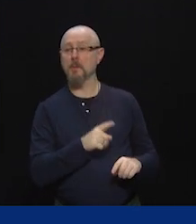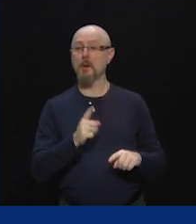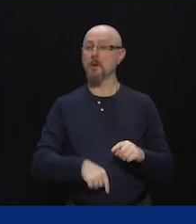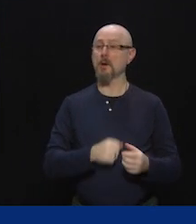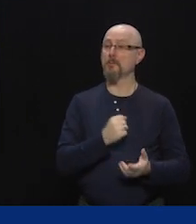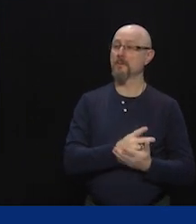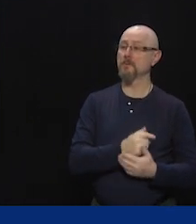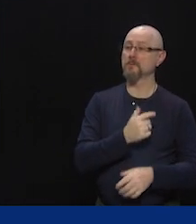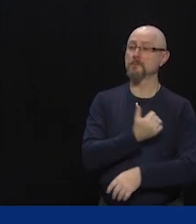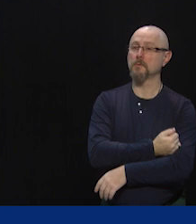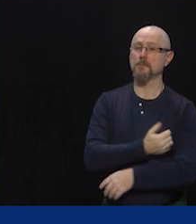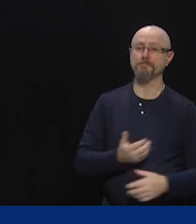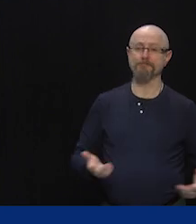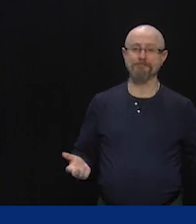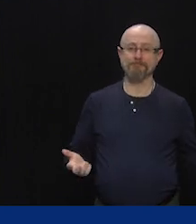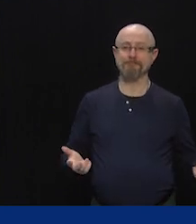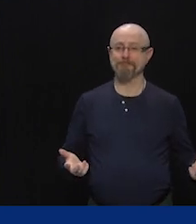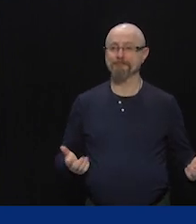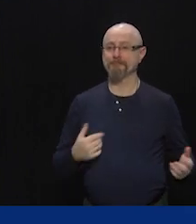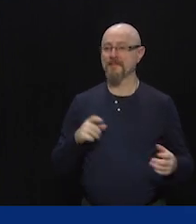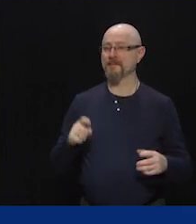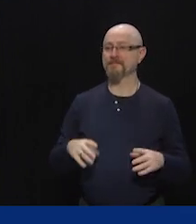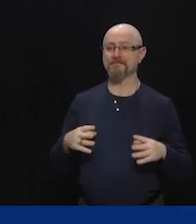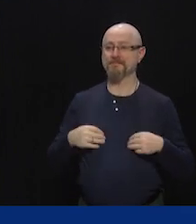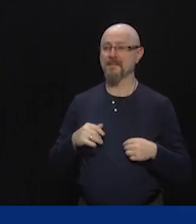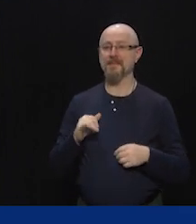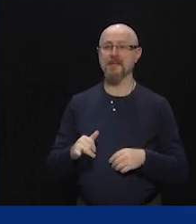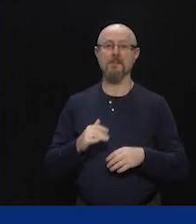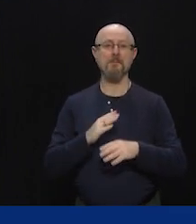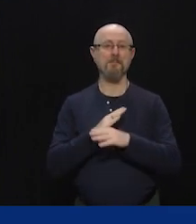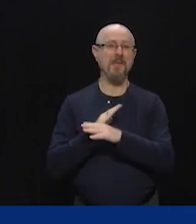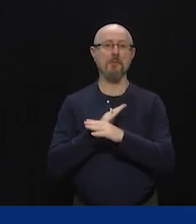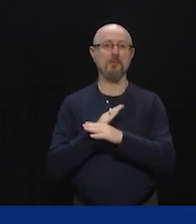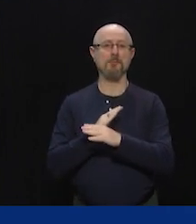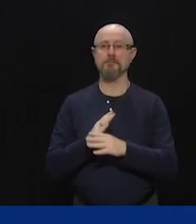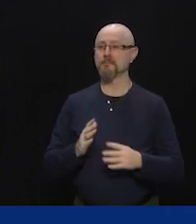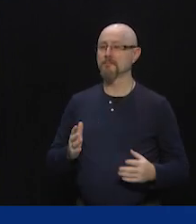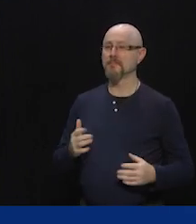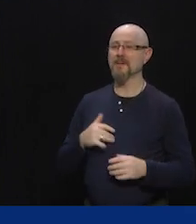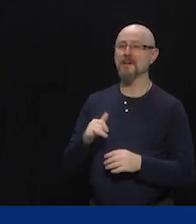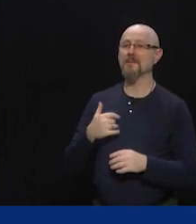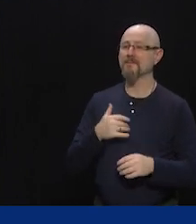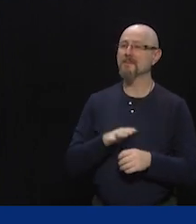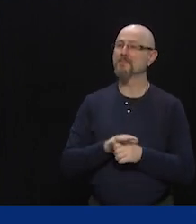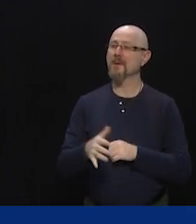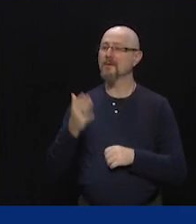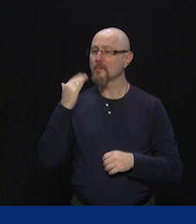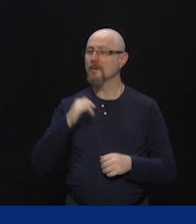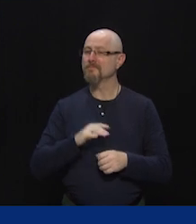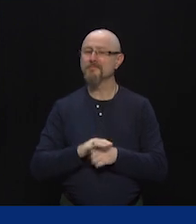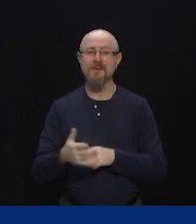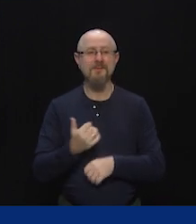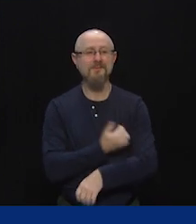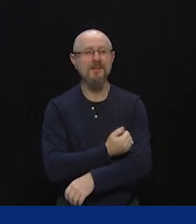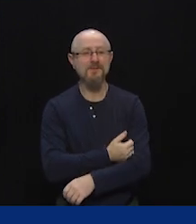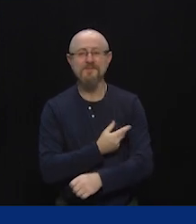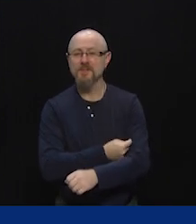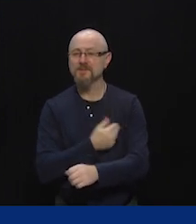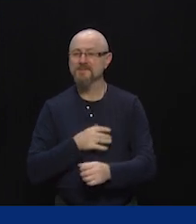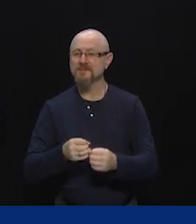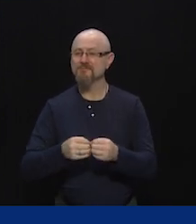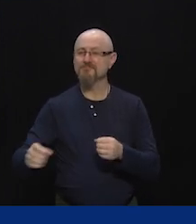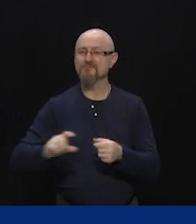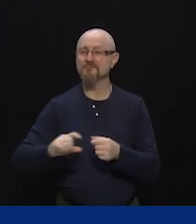the only reason we're seeing barriers right now. It's not access, it's not availability, it's not the fact that they weren't required to